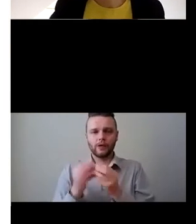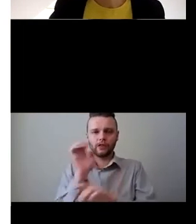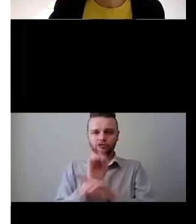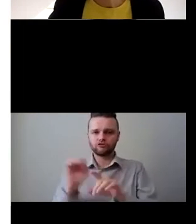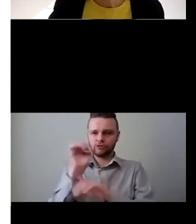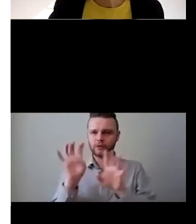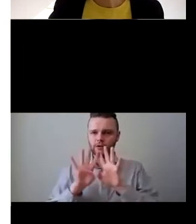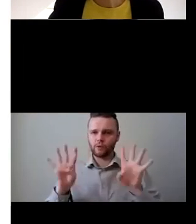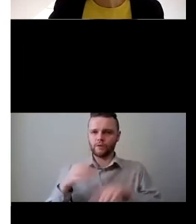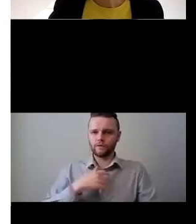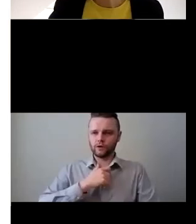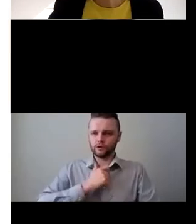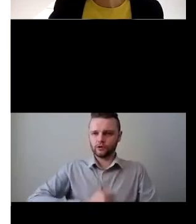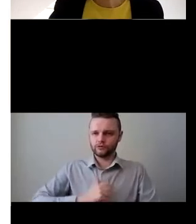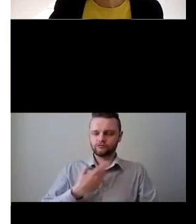Rights,